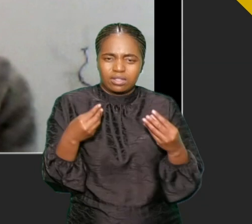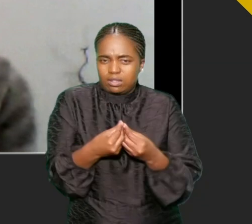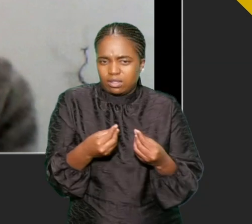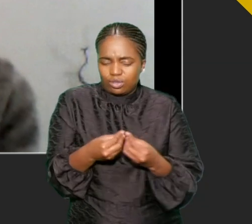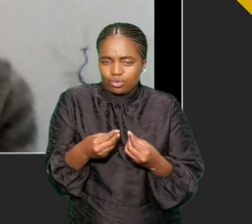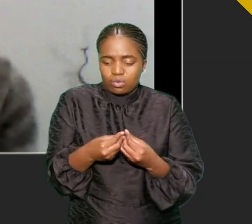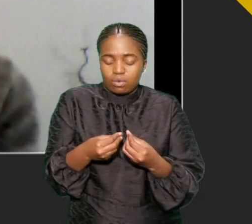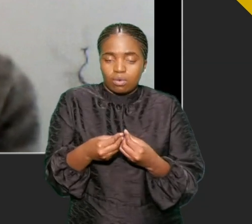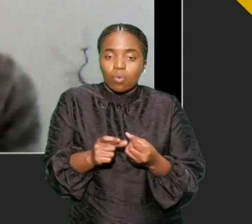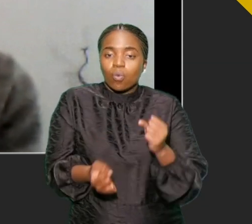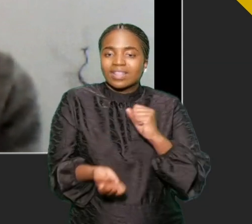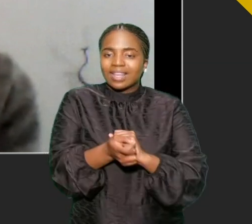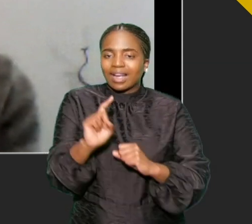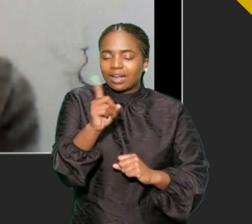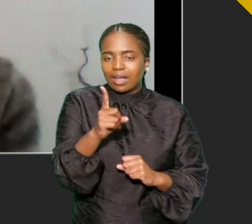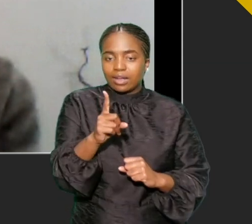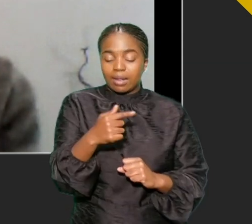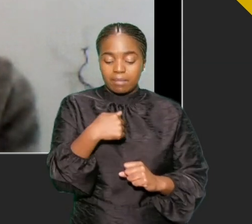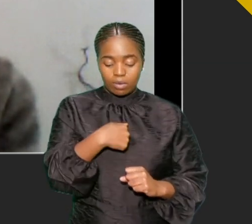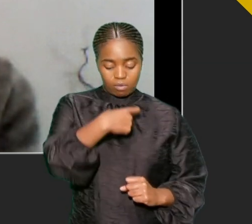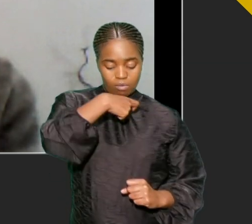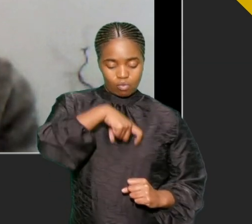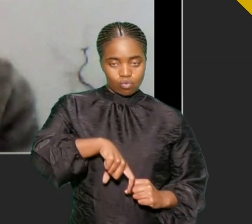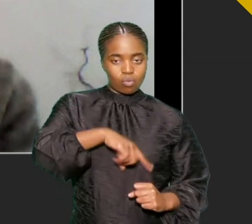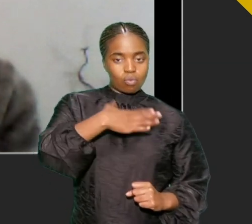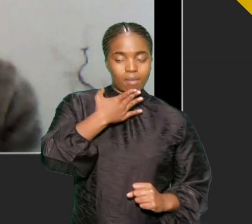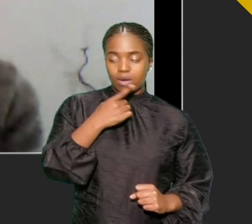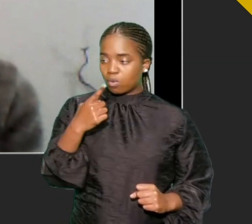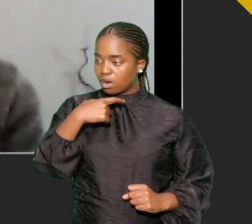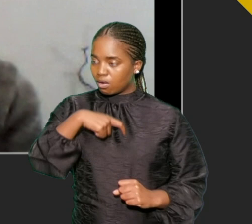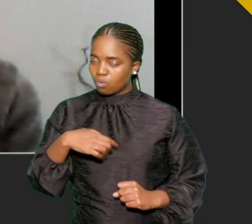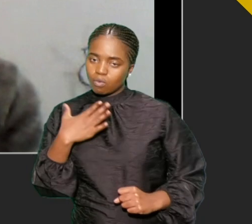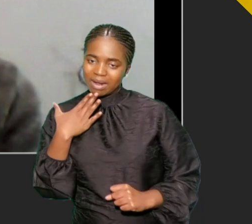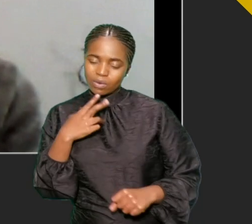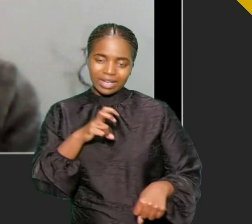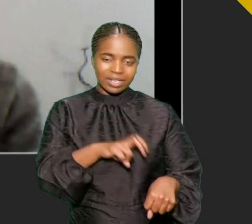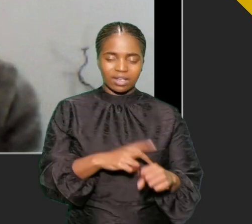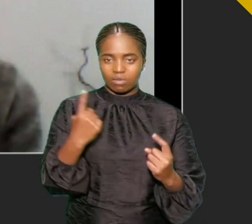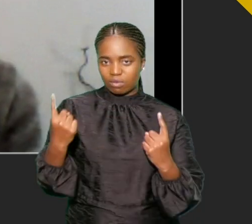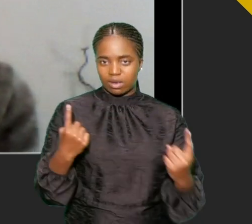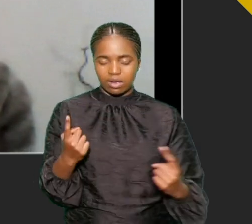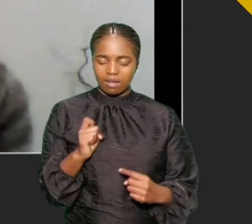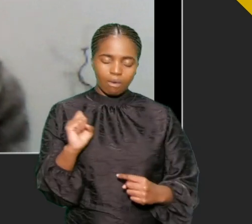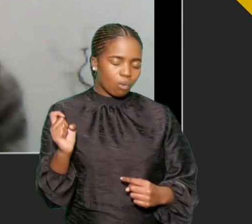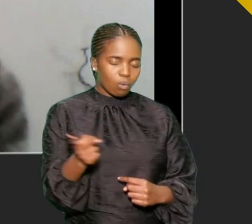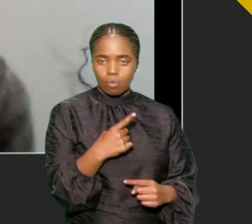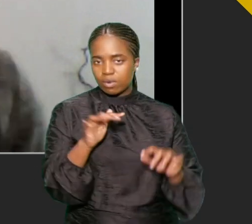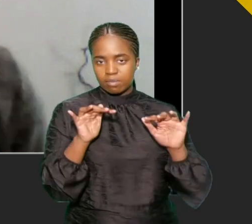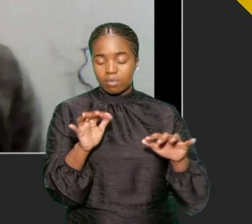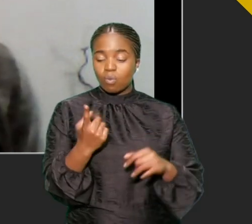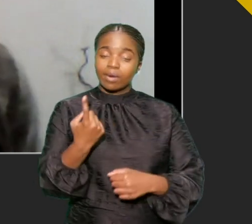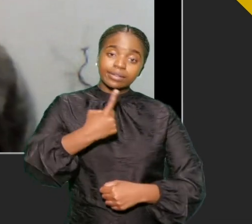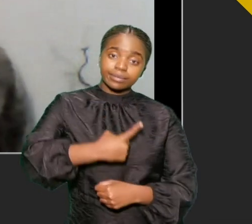what we are to each other as human beings. I just realized that it's a crisis for everyone. And one